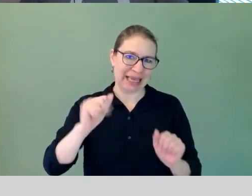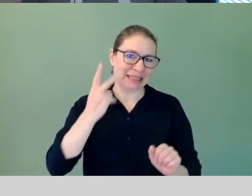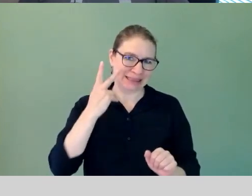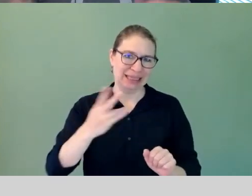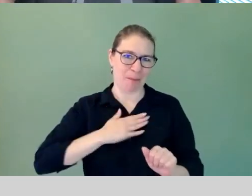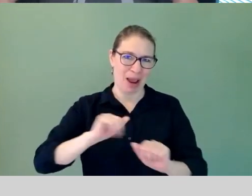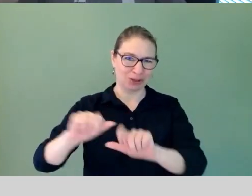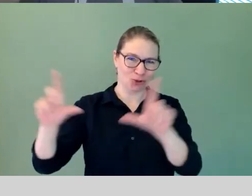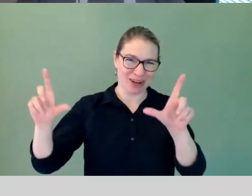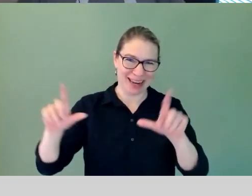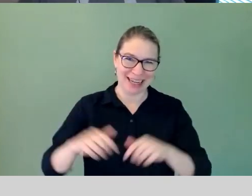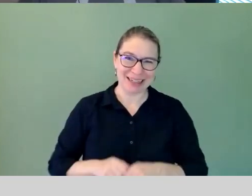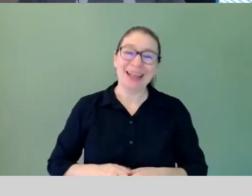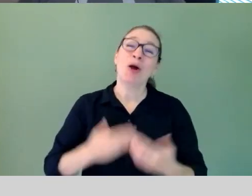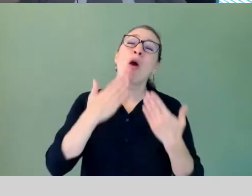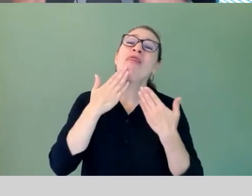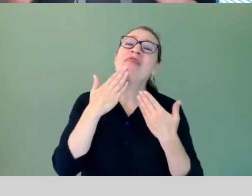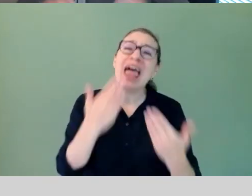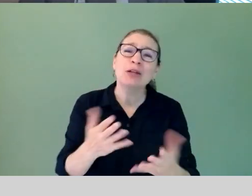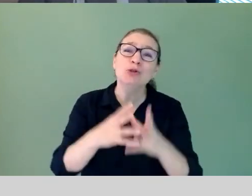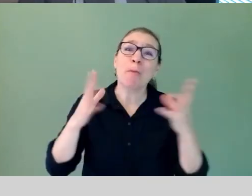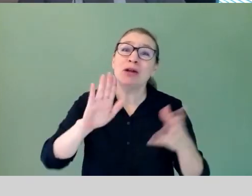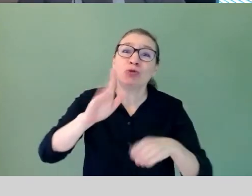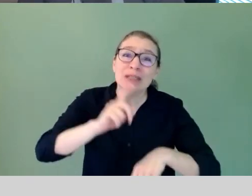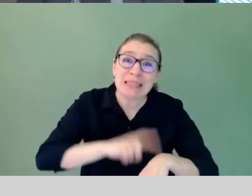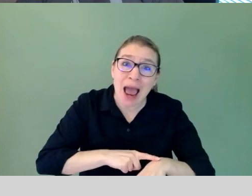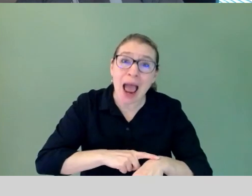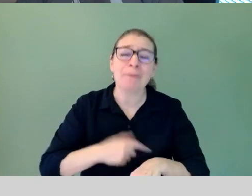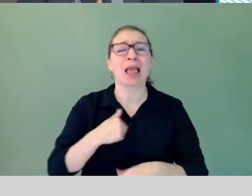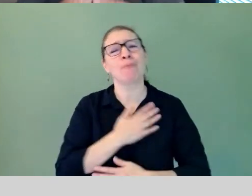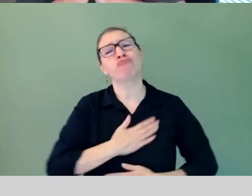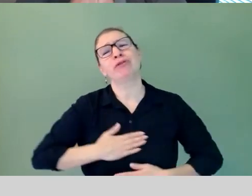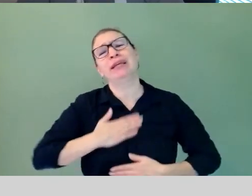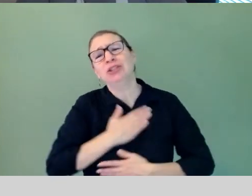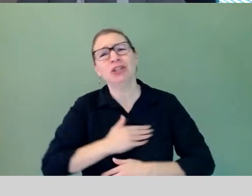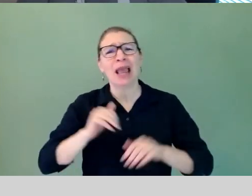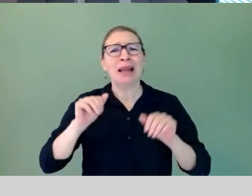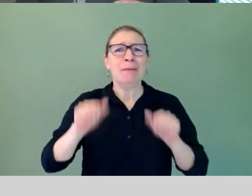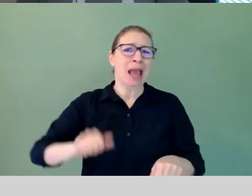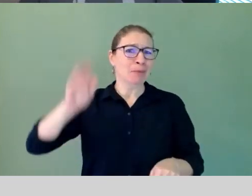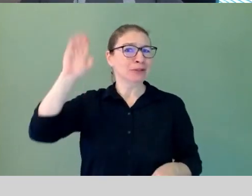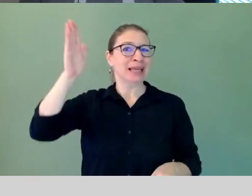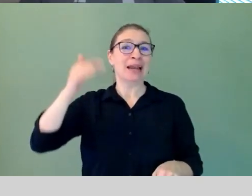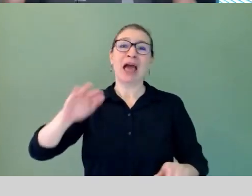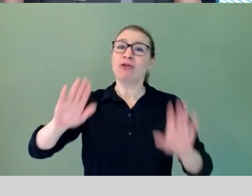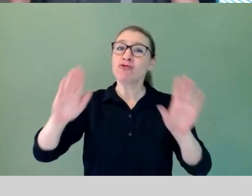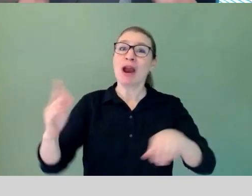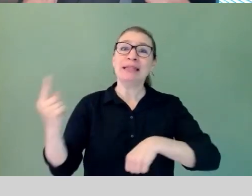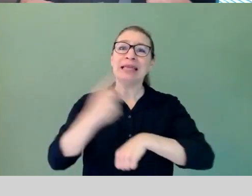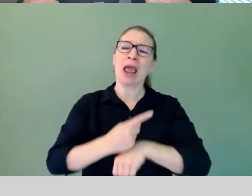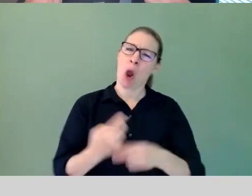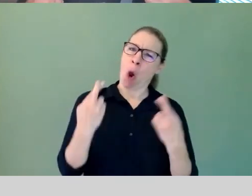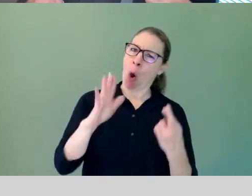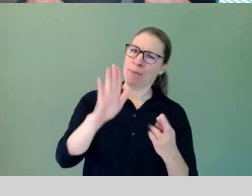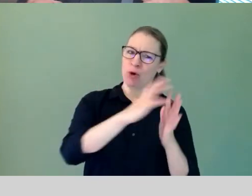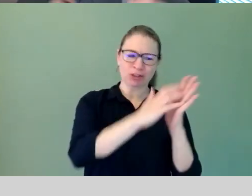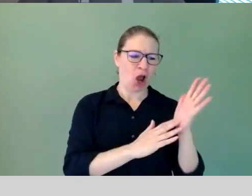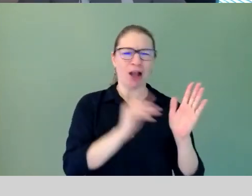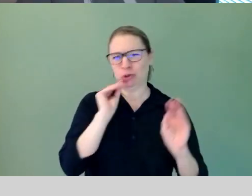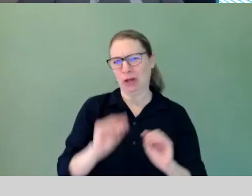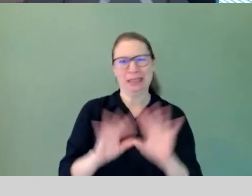mason.dev/speaking/docs-devs-love. So thank you again for your time. I really appreciate it getting to present to you, and have a great day, and may your docs be better.